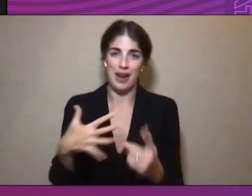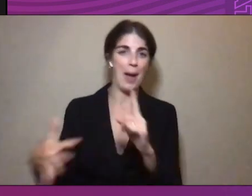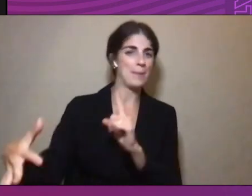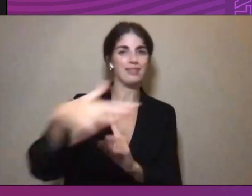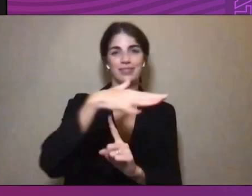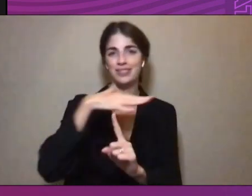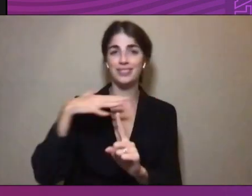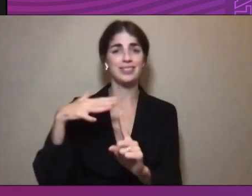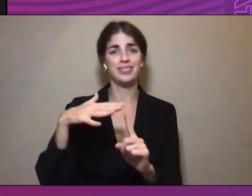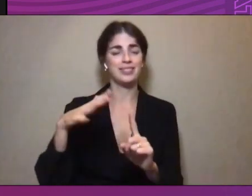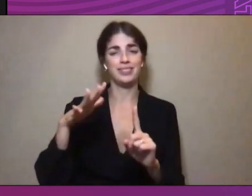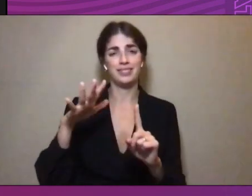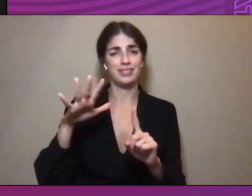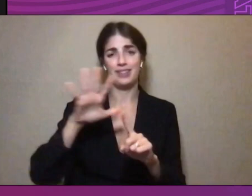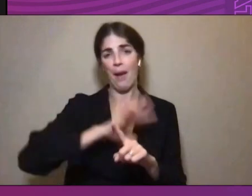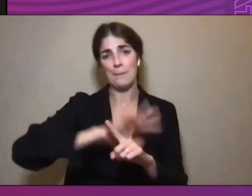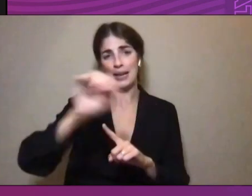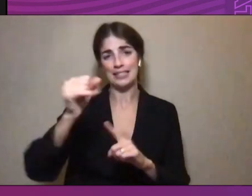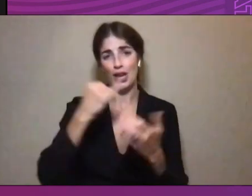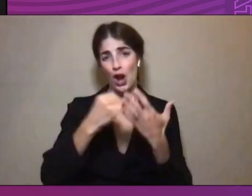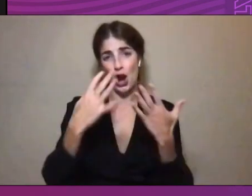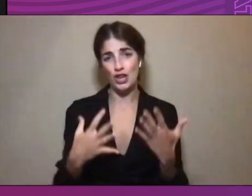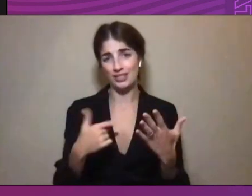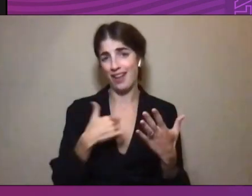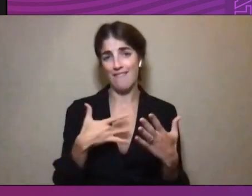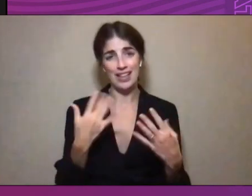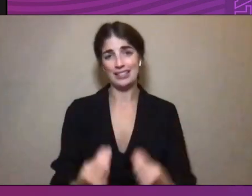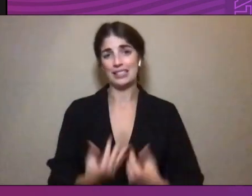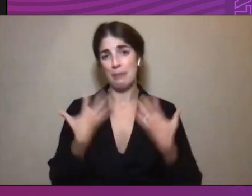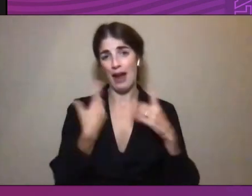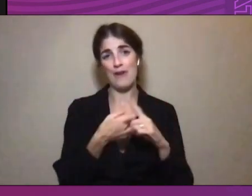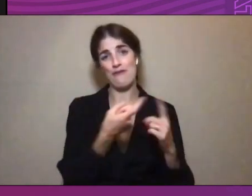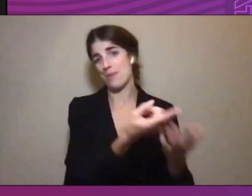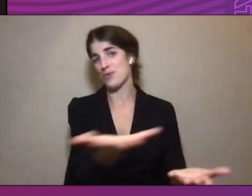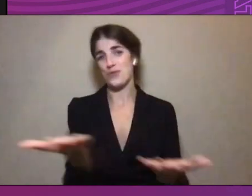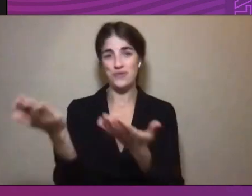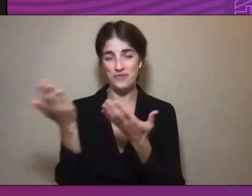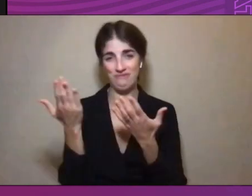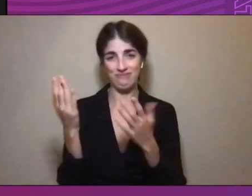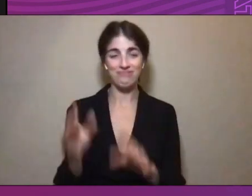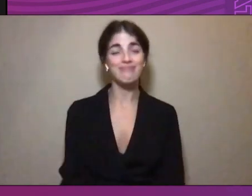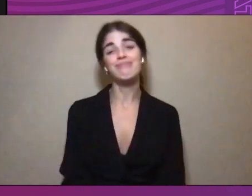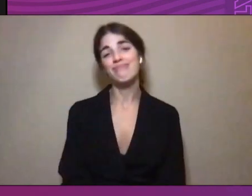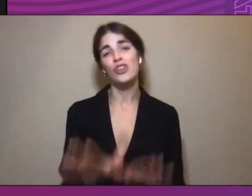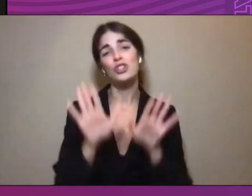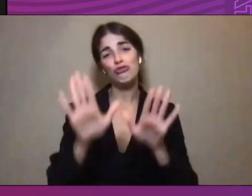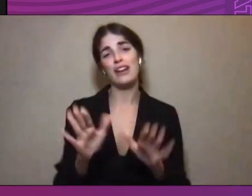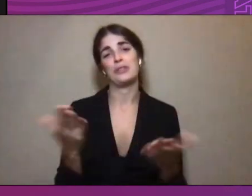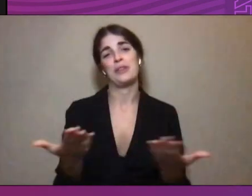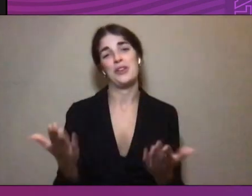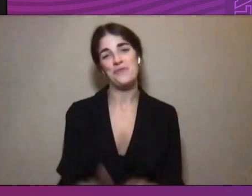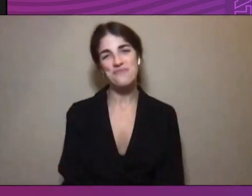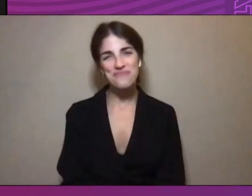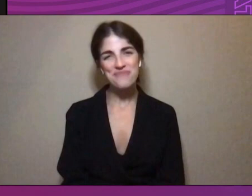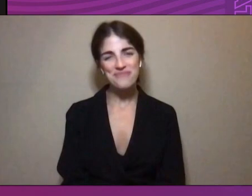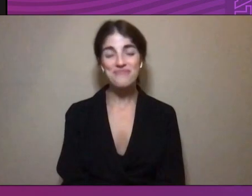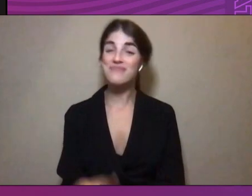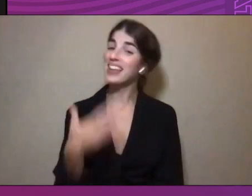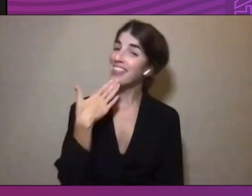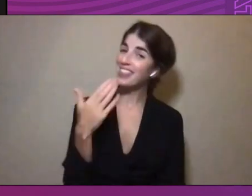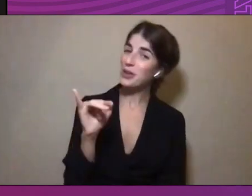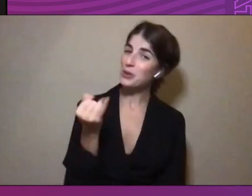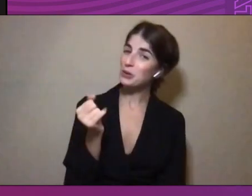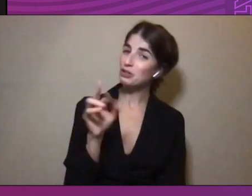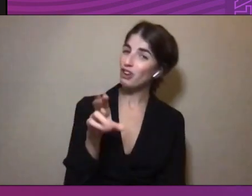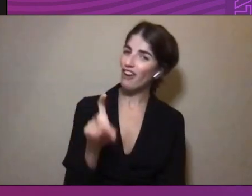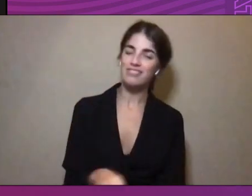artists that I've been very inspired by in the previous years. So it's great to be here. Yeah. Thank you, Jared. And finally,